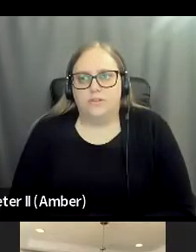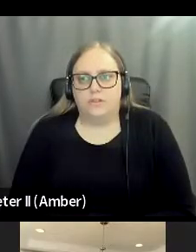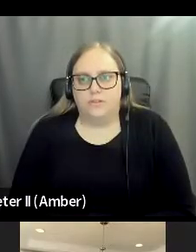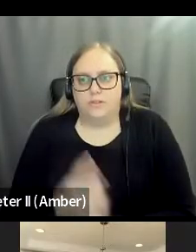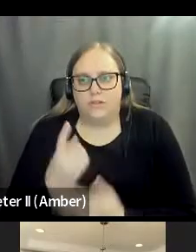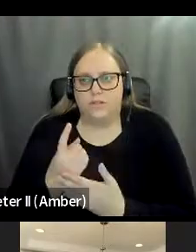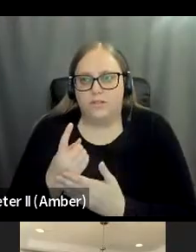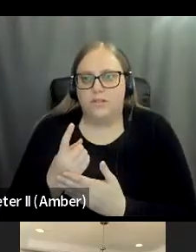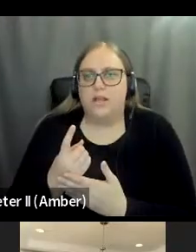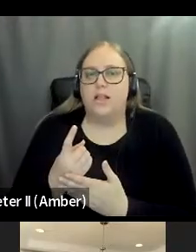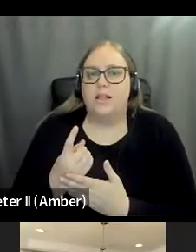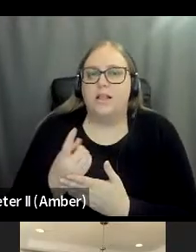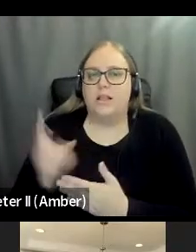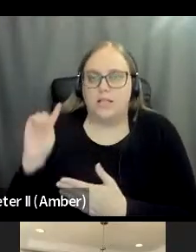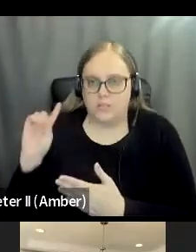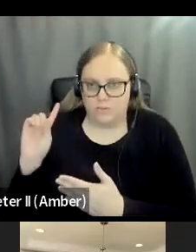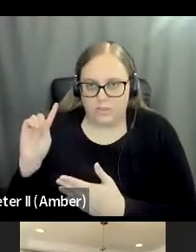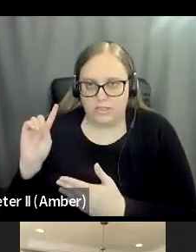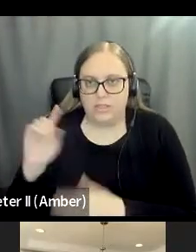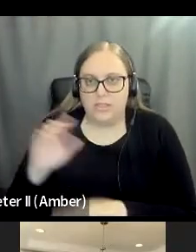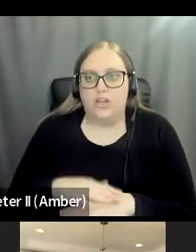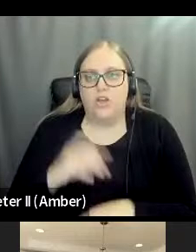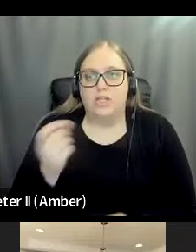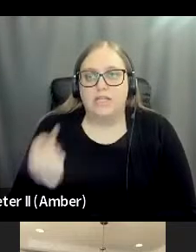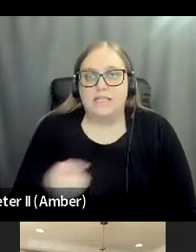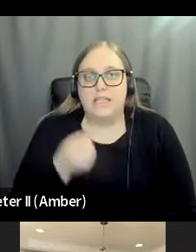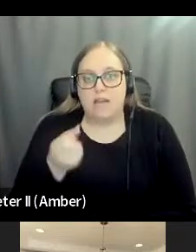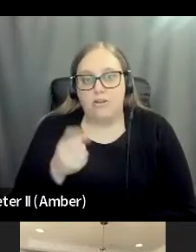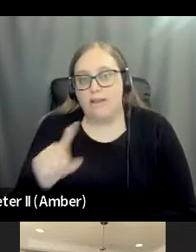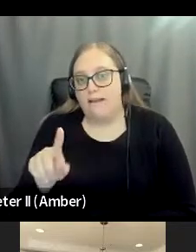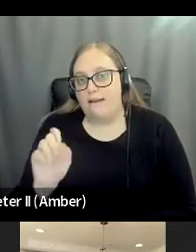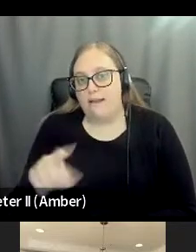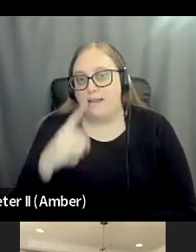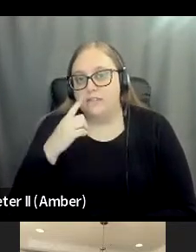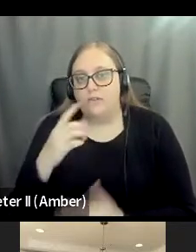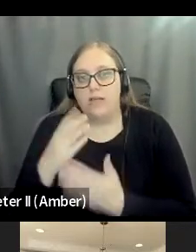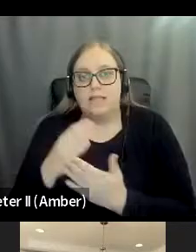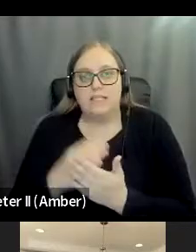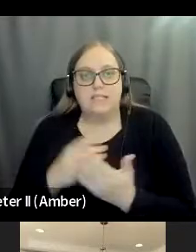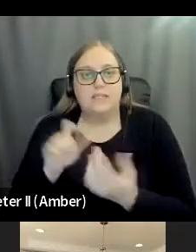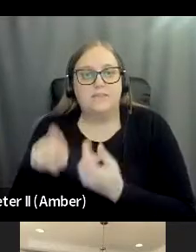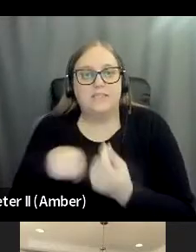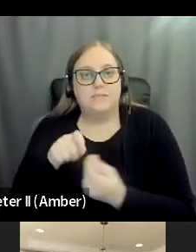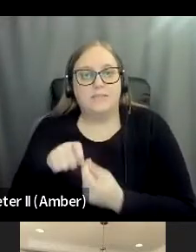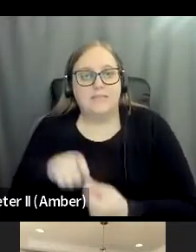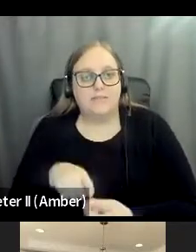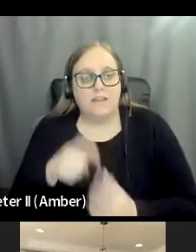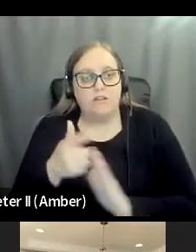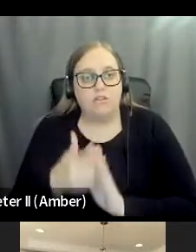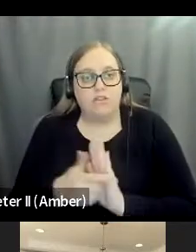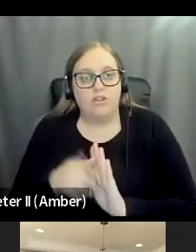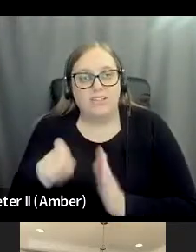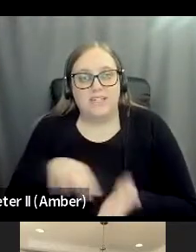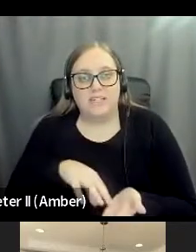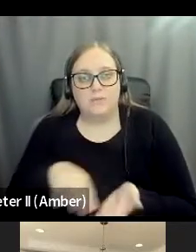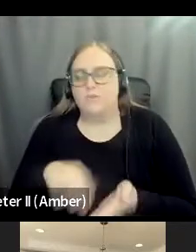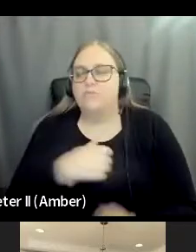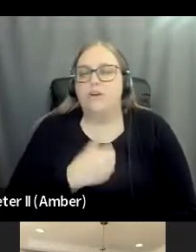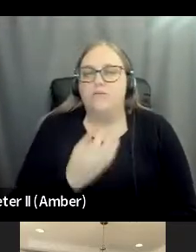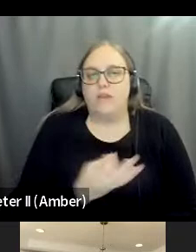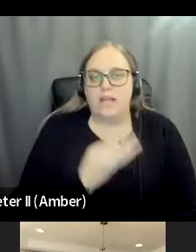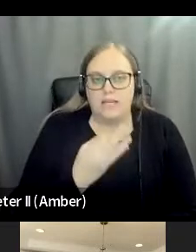Last week, and on Saturday, I asked for a list of specific laws that needed to be waived, or on